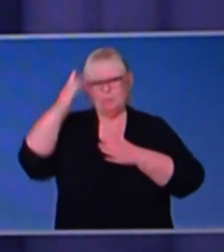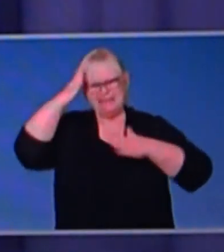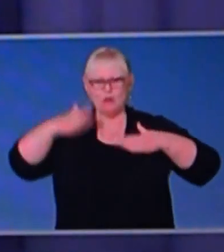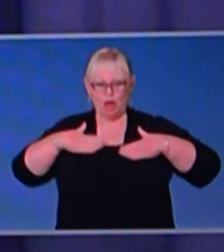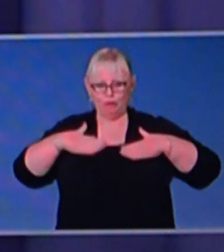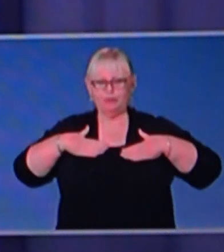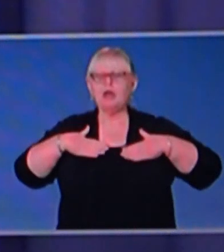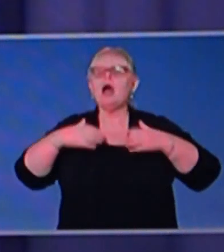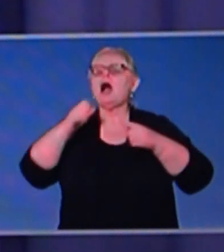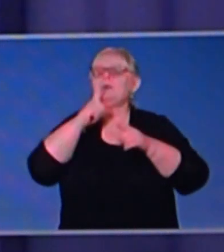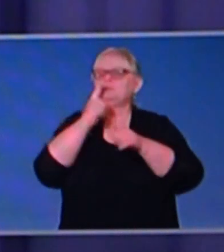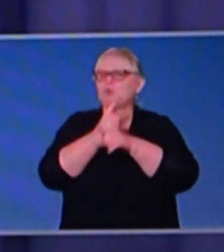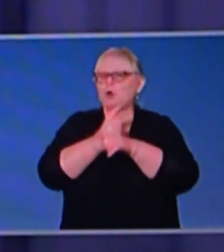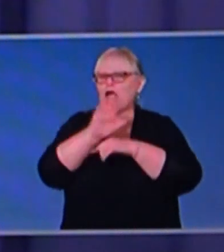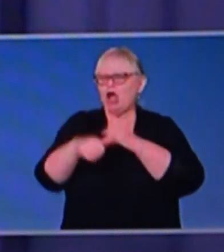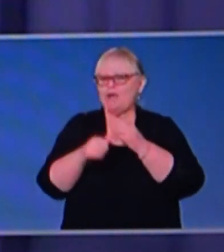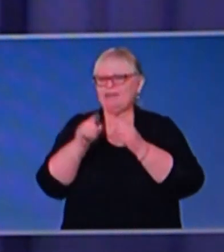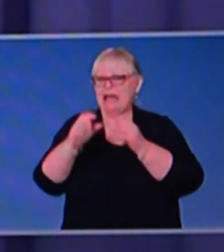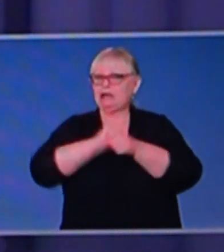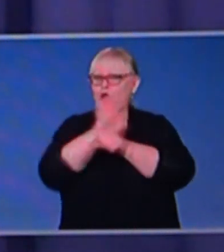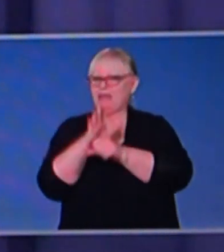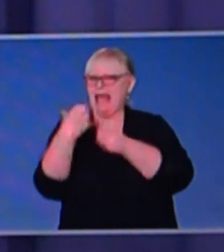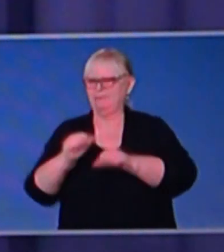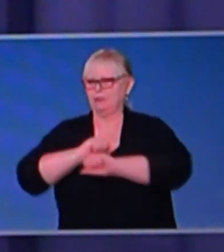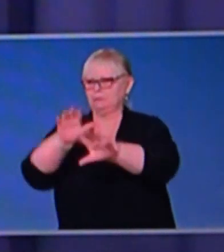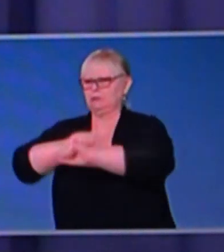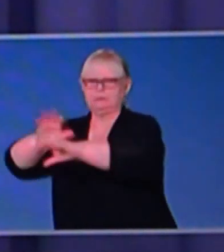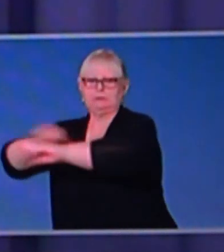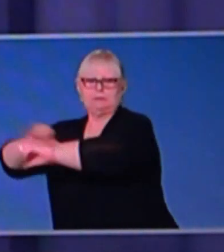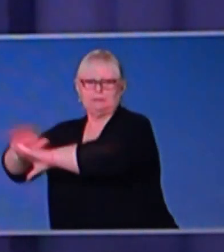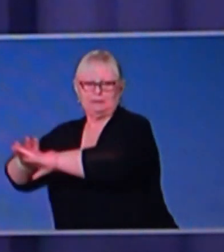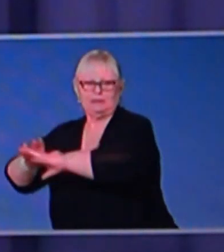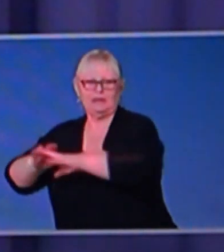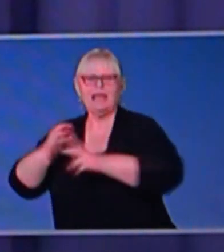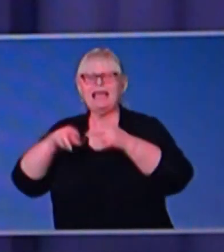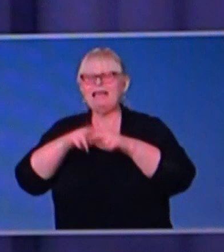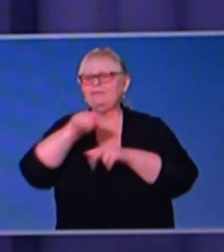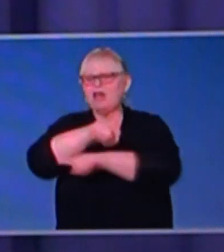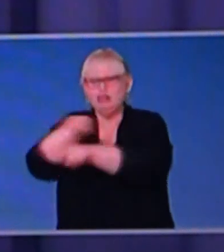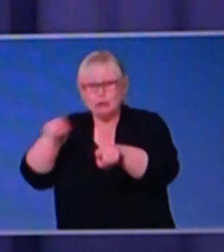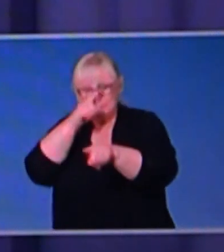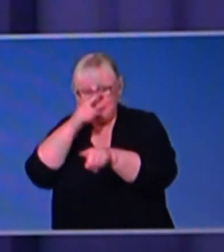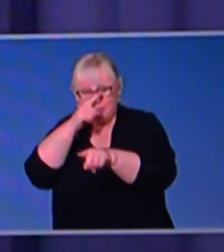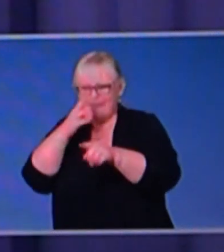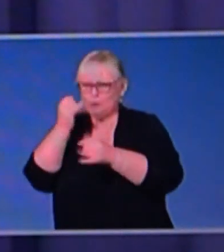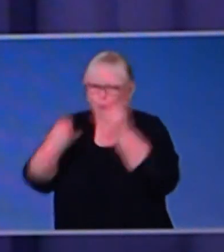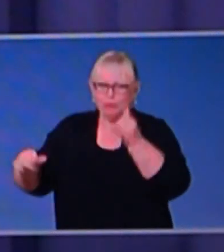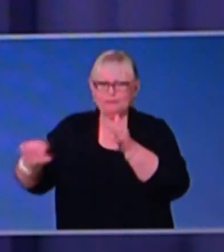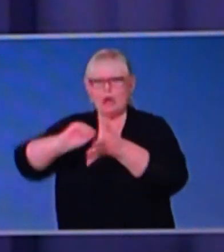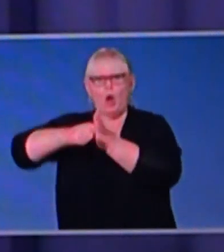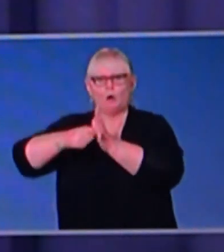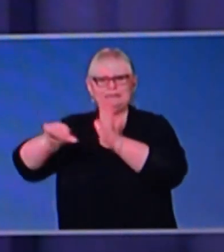for presentation of the illness and what that may mean, particularly if you need to go into more restrictive lockdown type